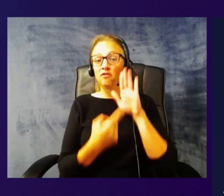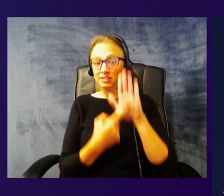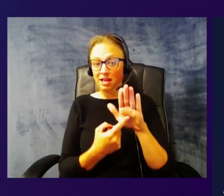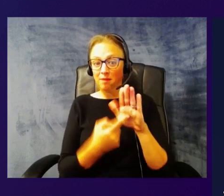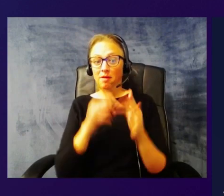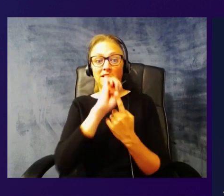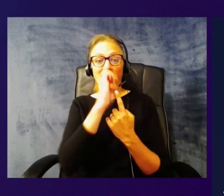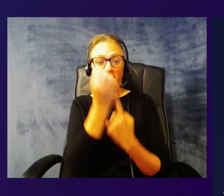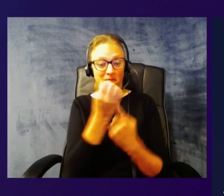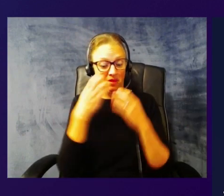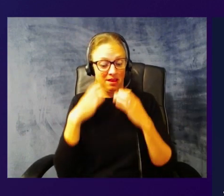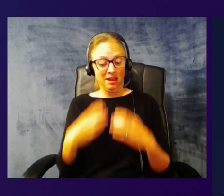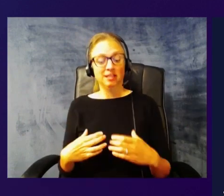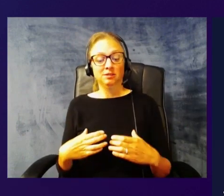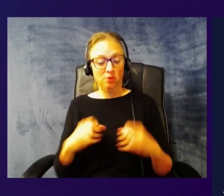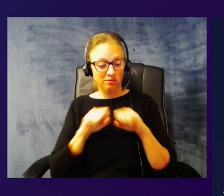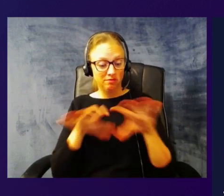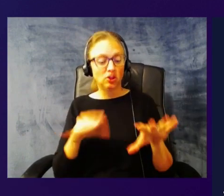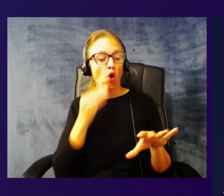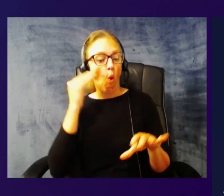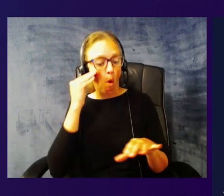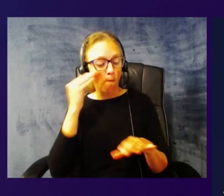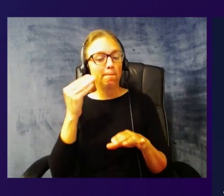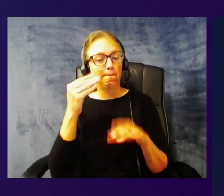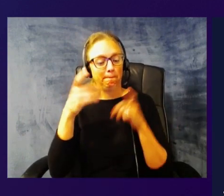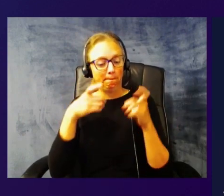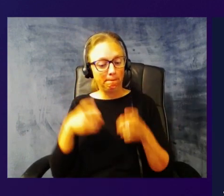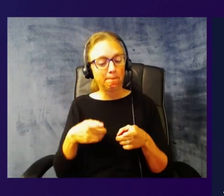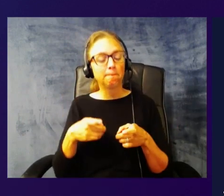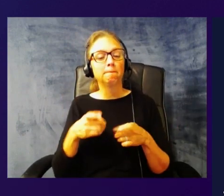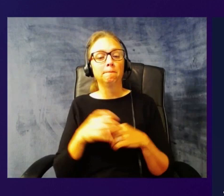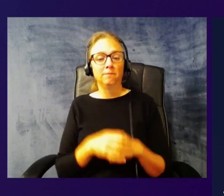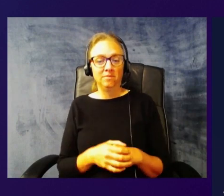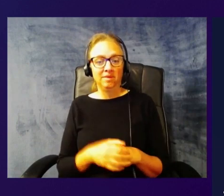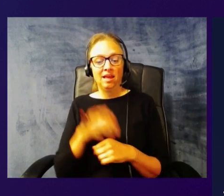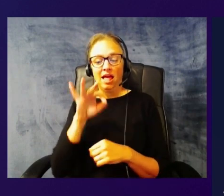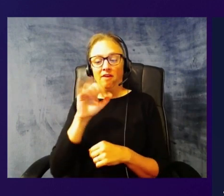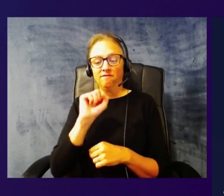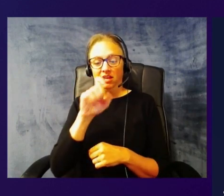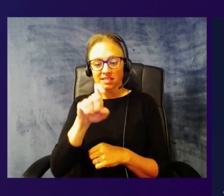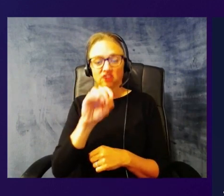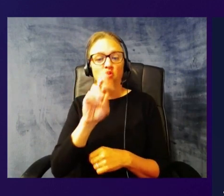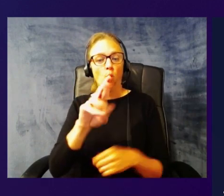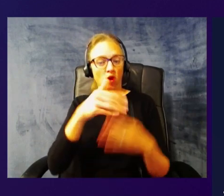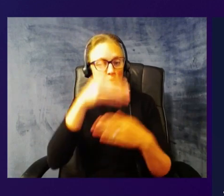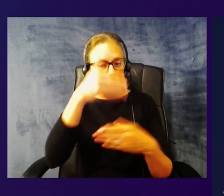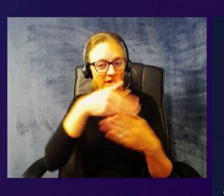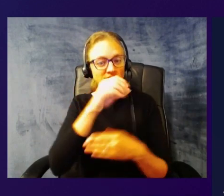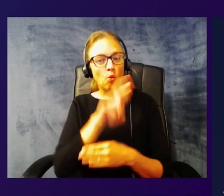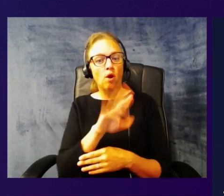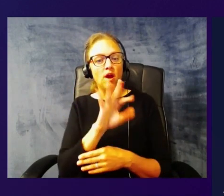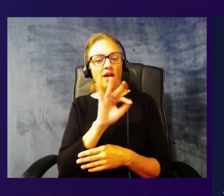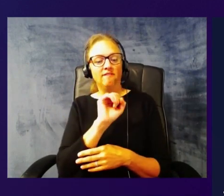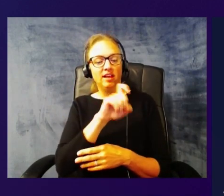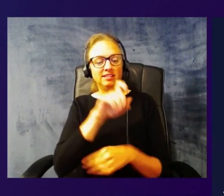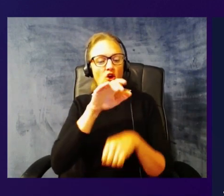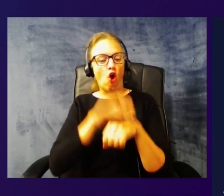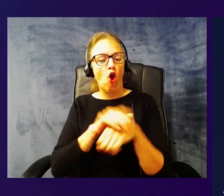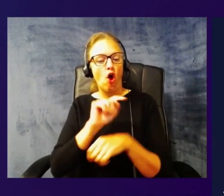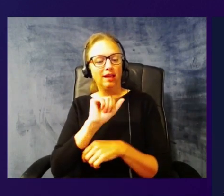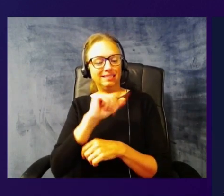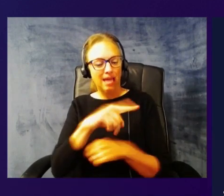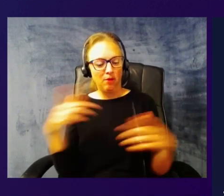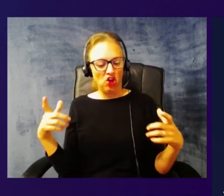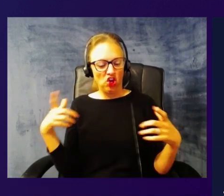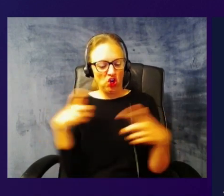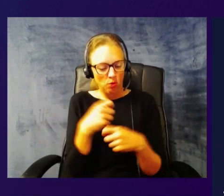where customers are deploying home directories, the redundant data on FSX for Windows or FSX for ONTAP compresses or dedupes